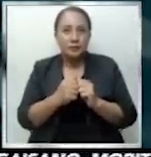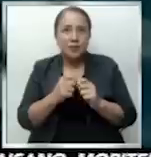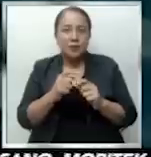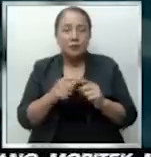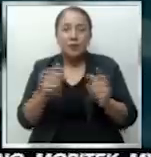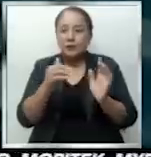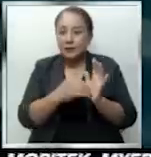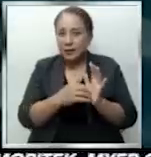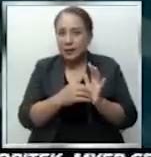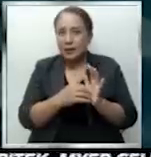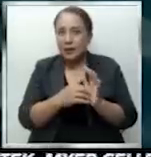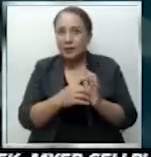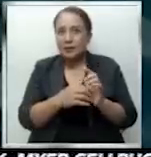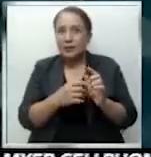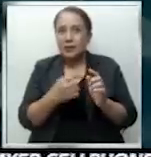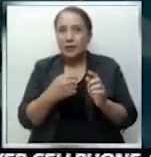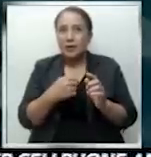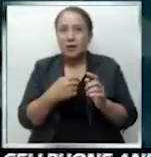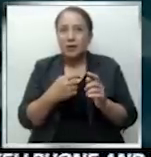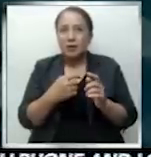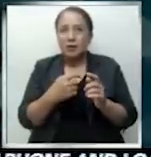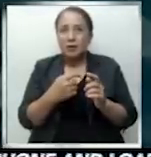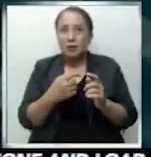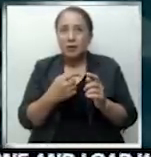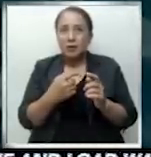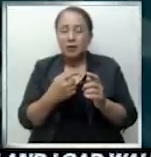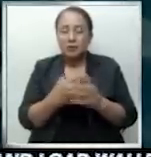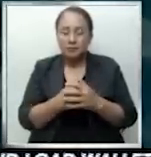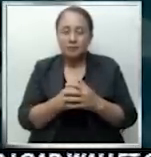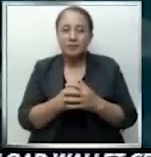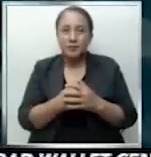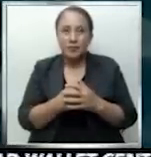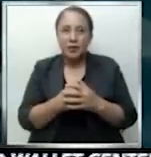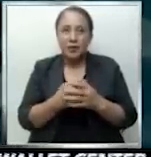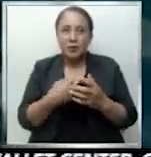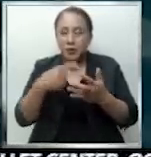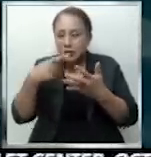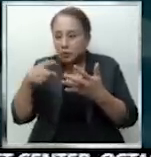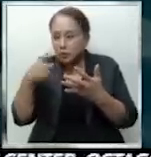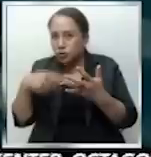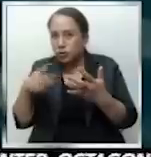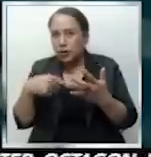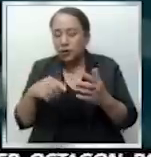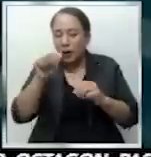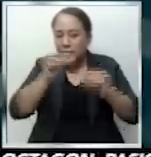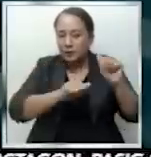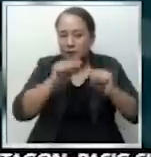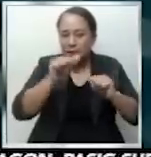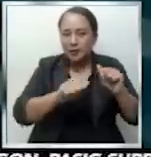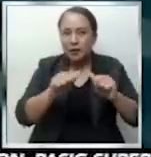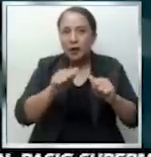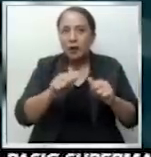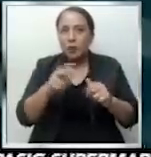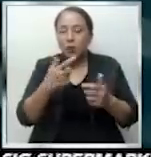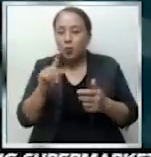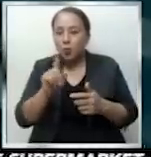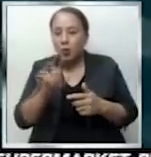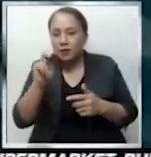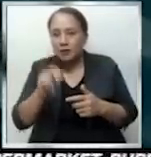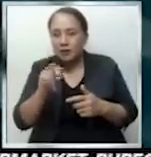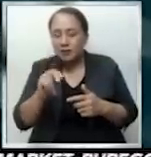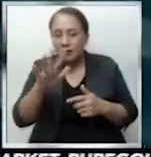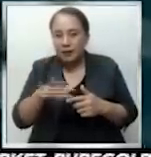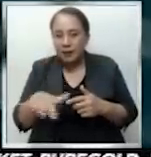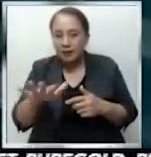again, after we conducted the latest survey on the assessment on the needs on the site,